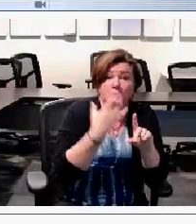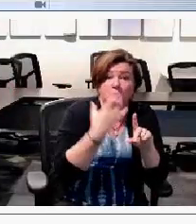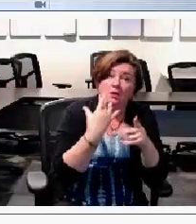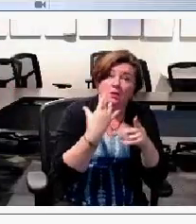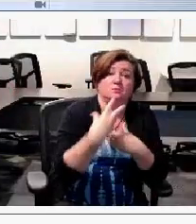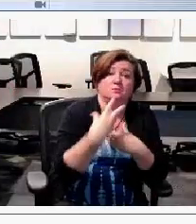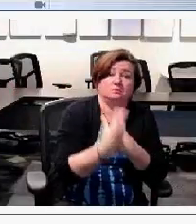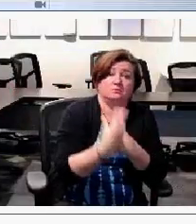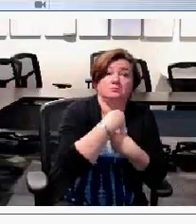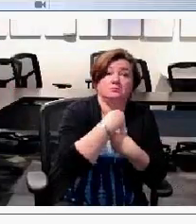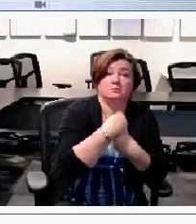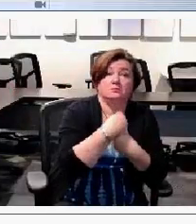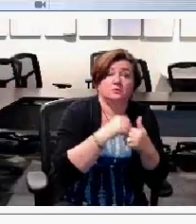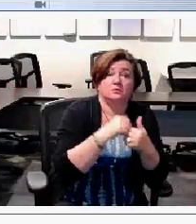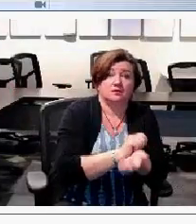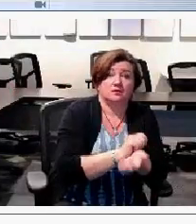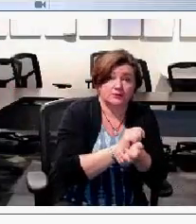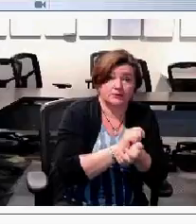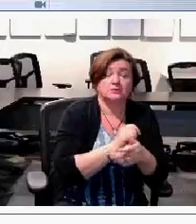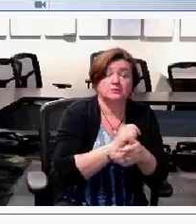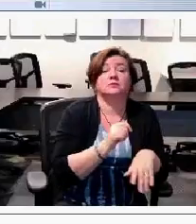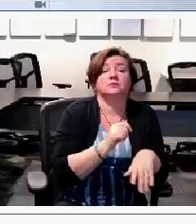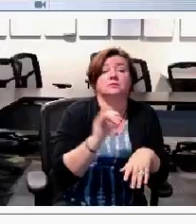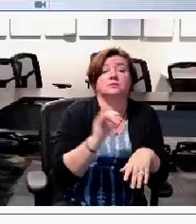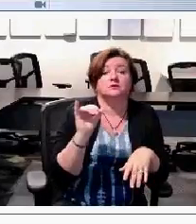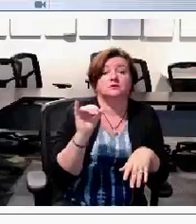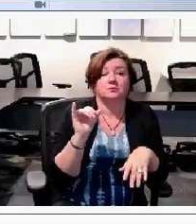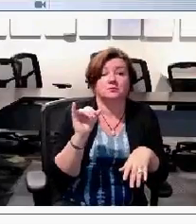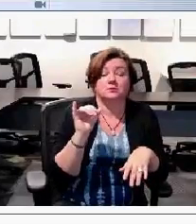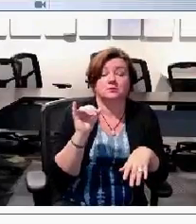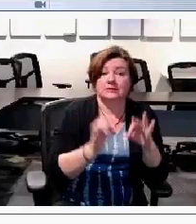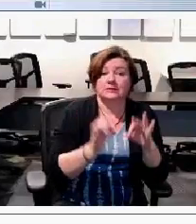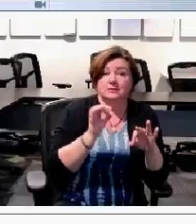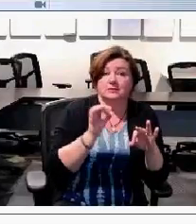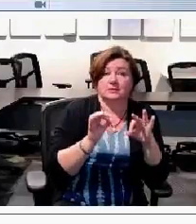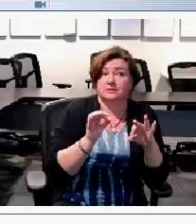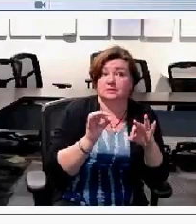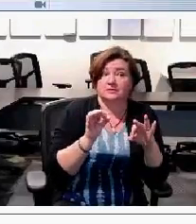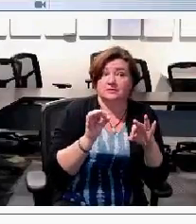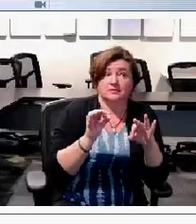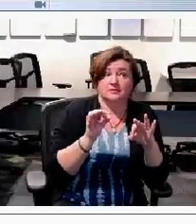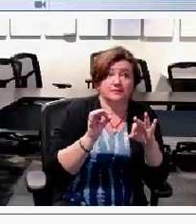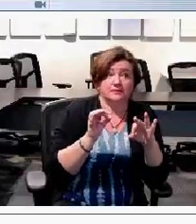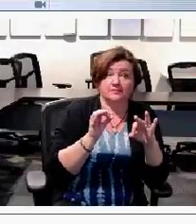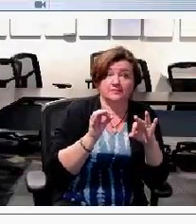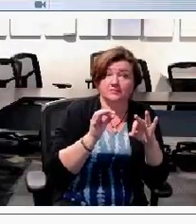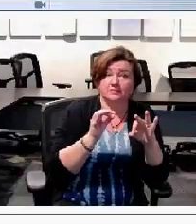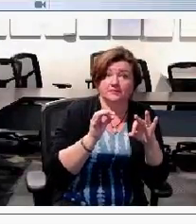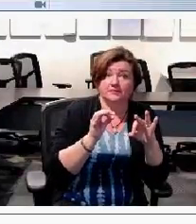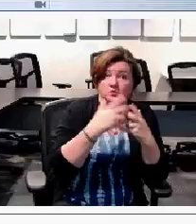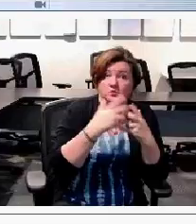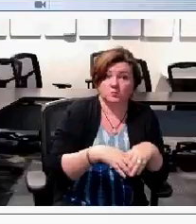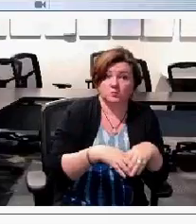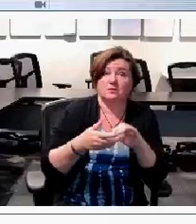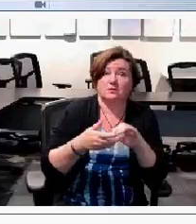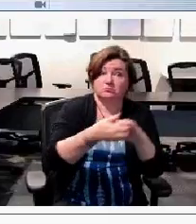participate in if we can do collaboratively with services